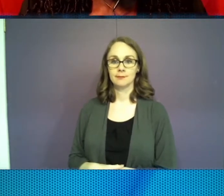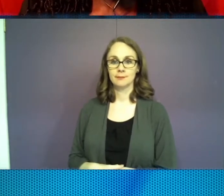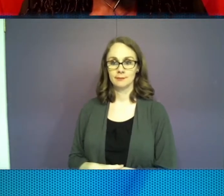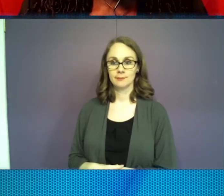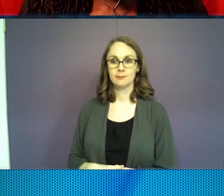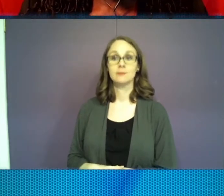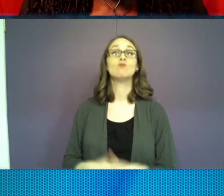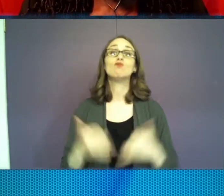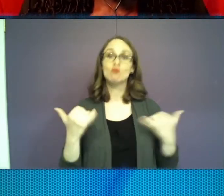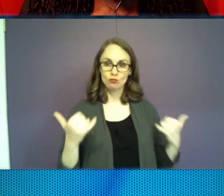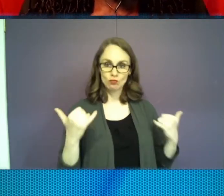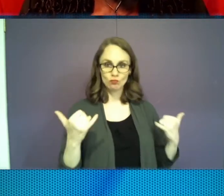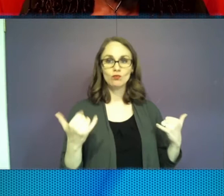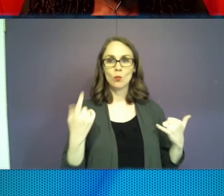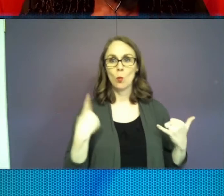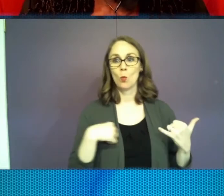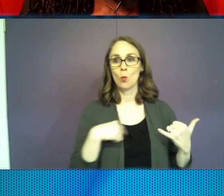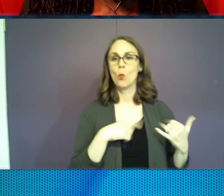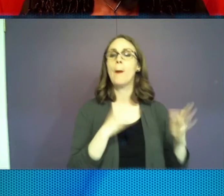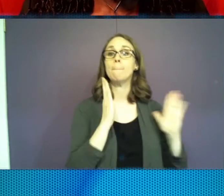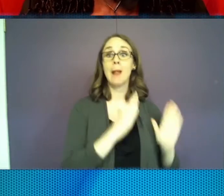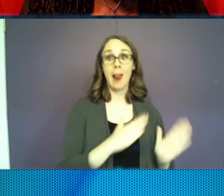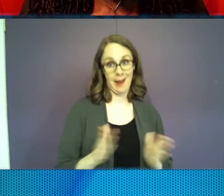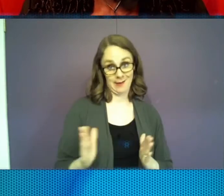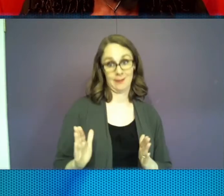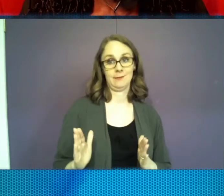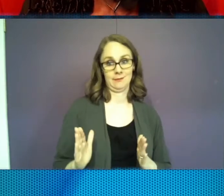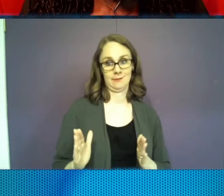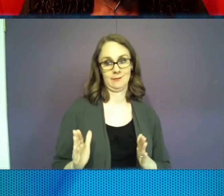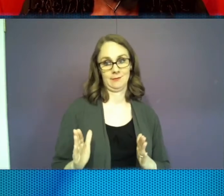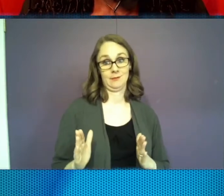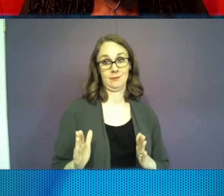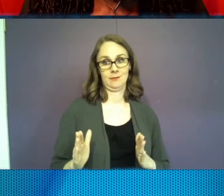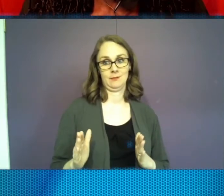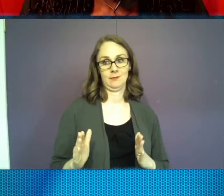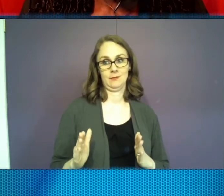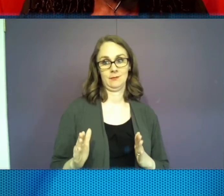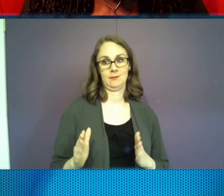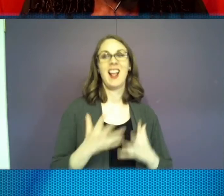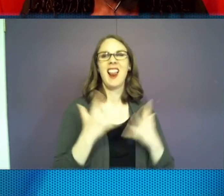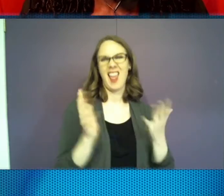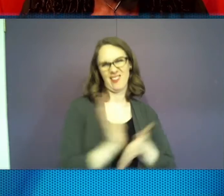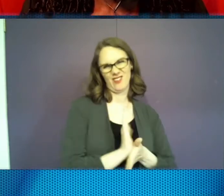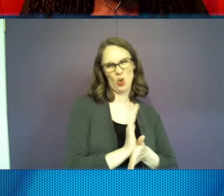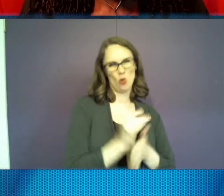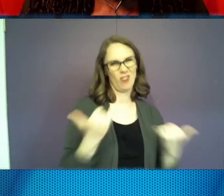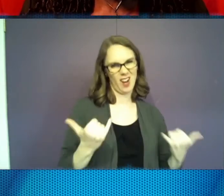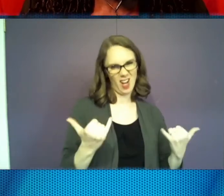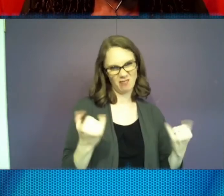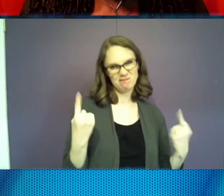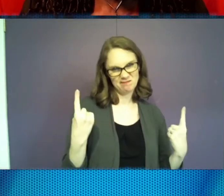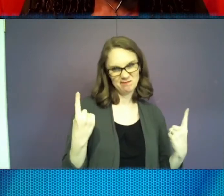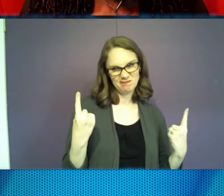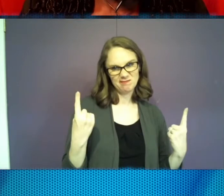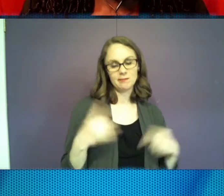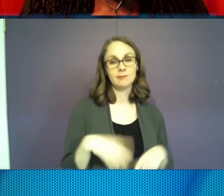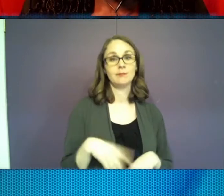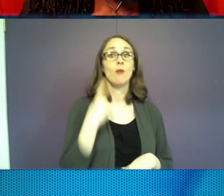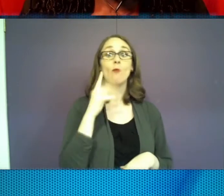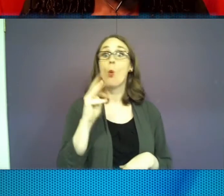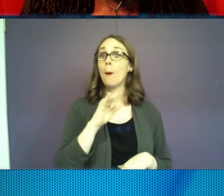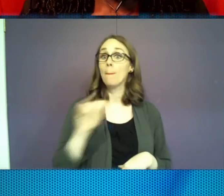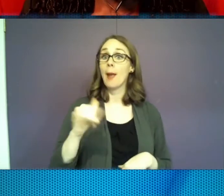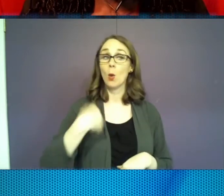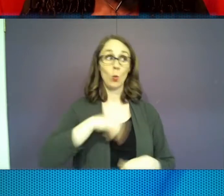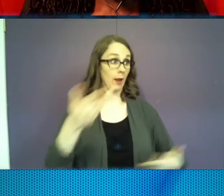Yeah, right now we are planning because coming a lot of video. Right now, so for May, we invited